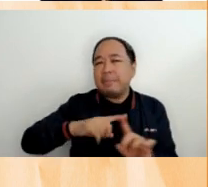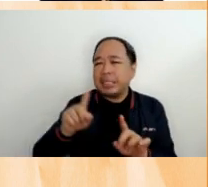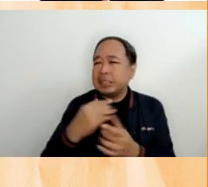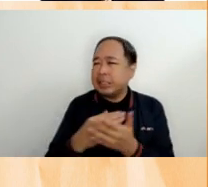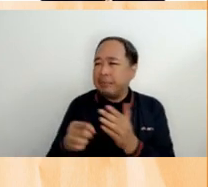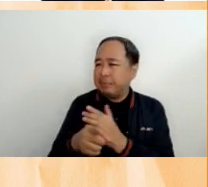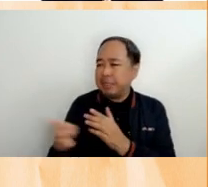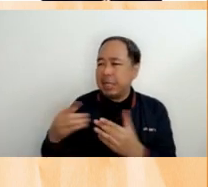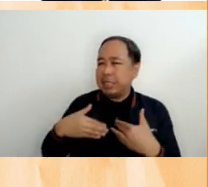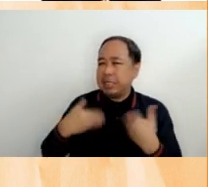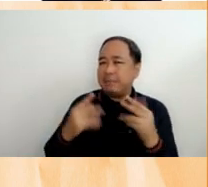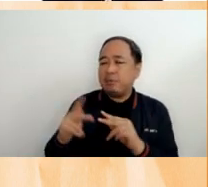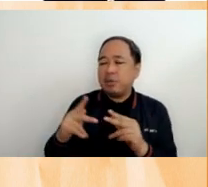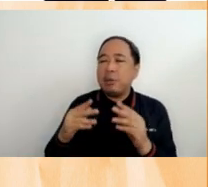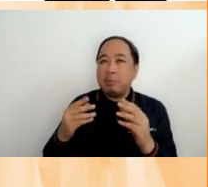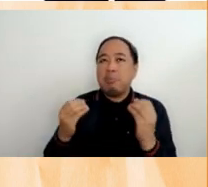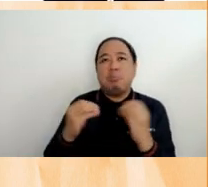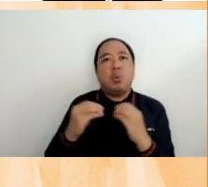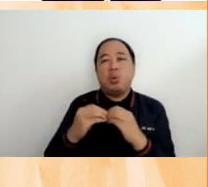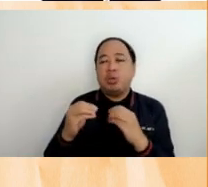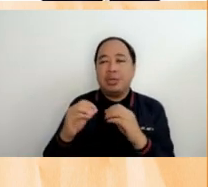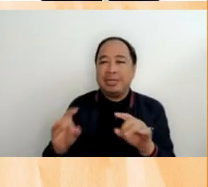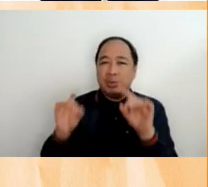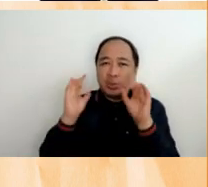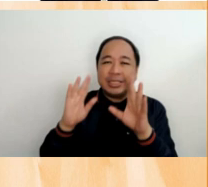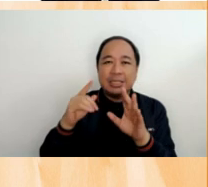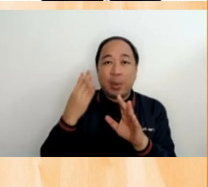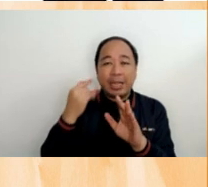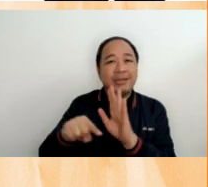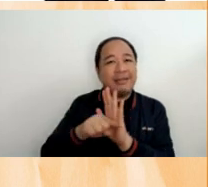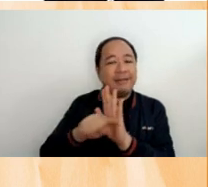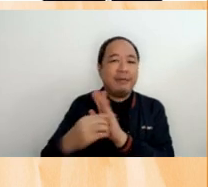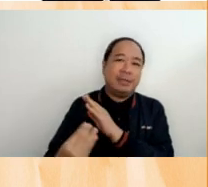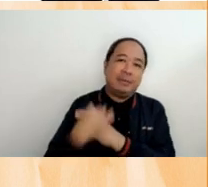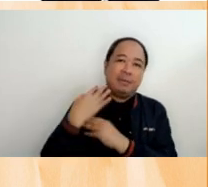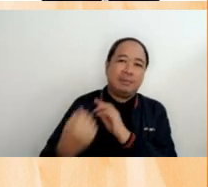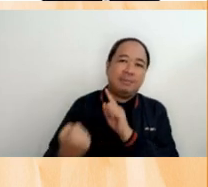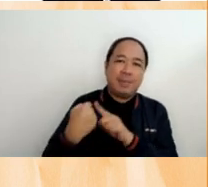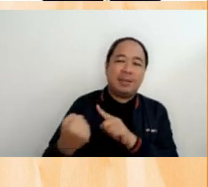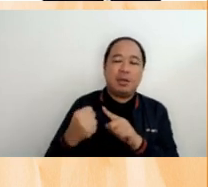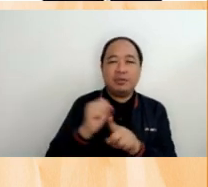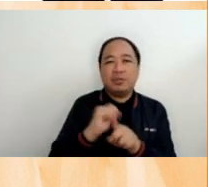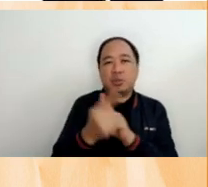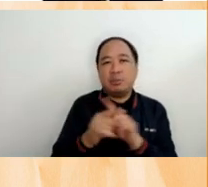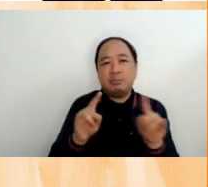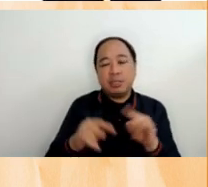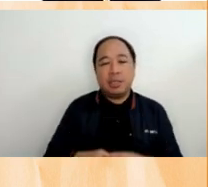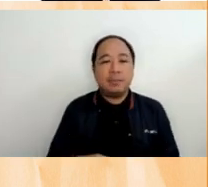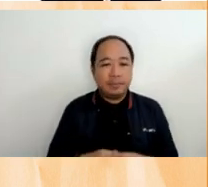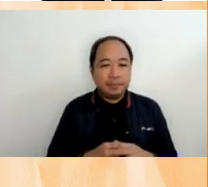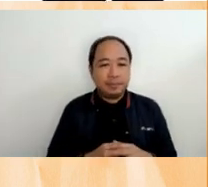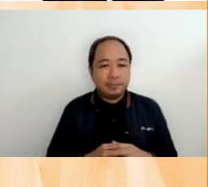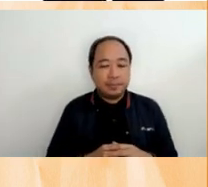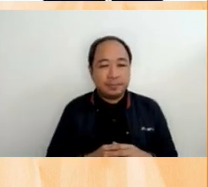My other colleagues have talked about mental health challenges that our children, our teens face, including